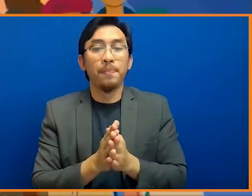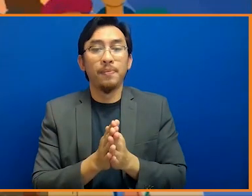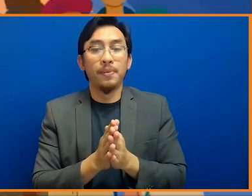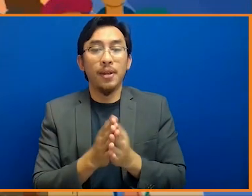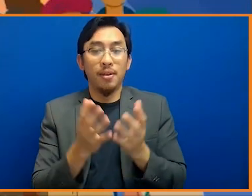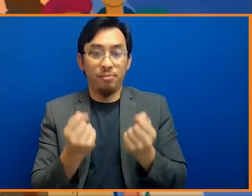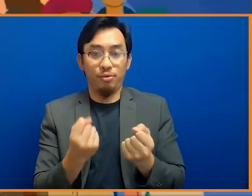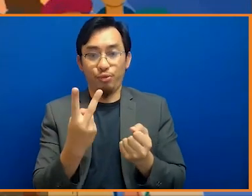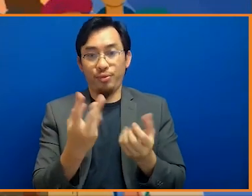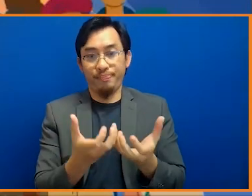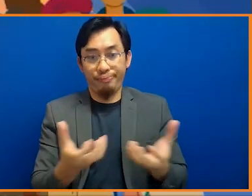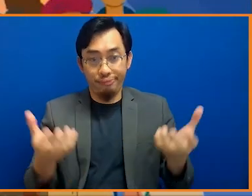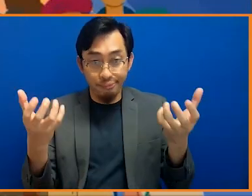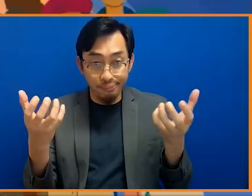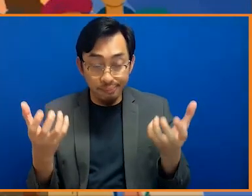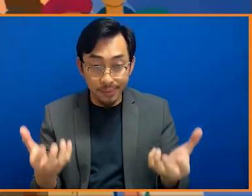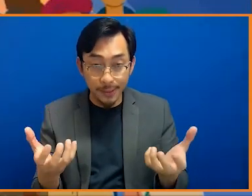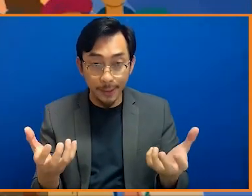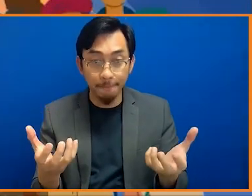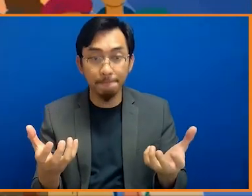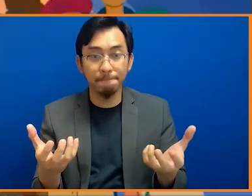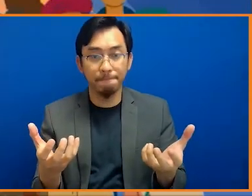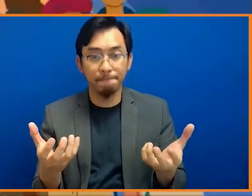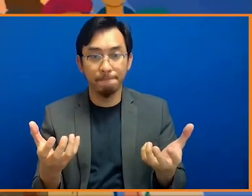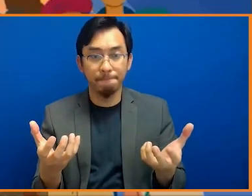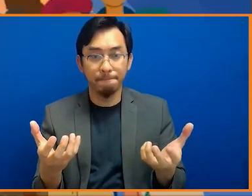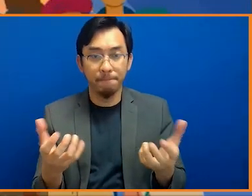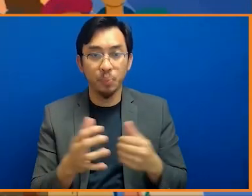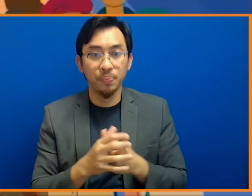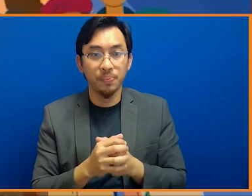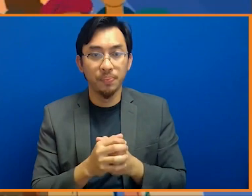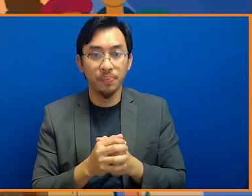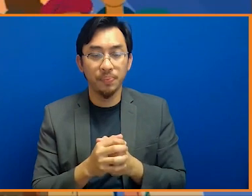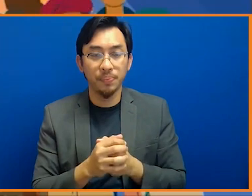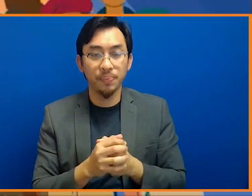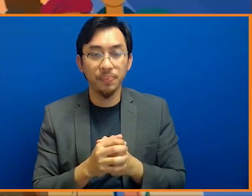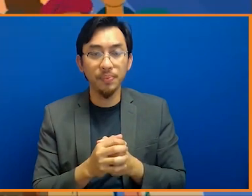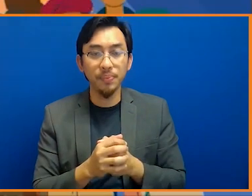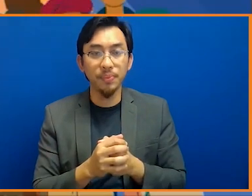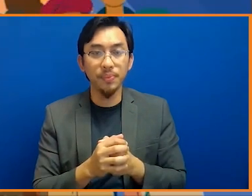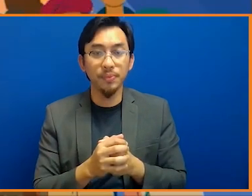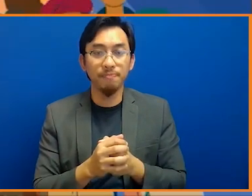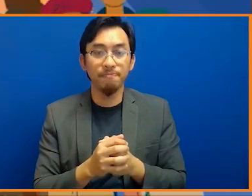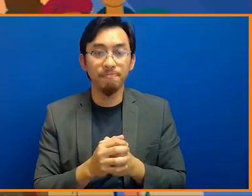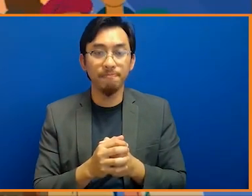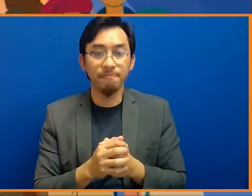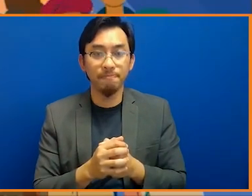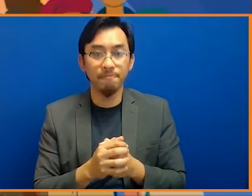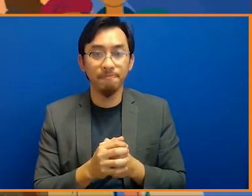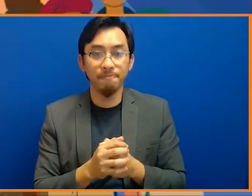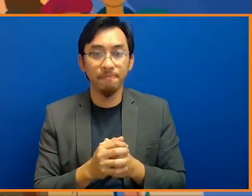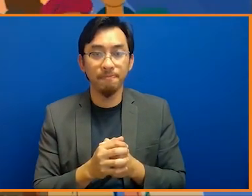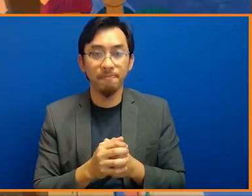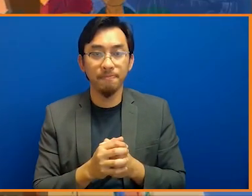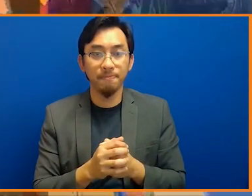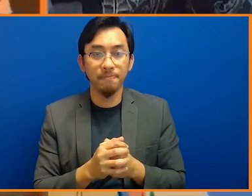So that's why we divided into two section. Now, for